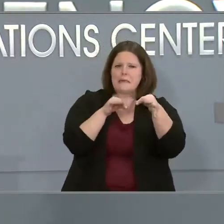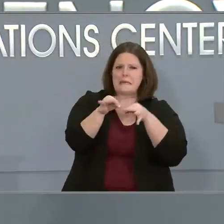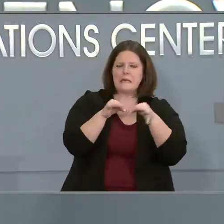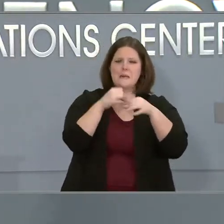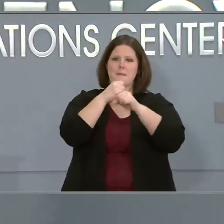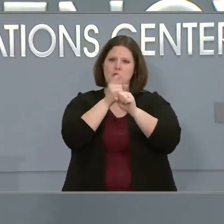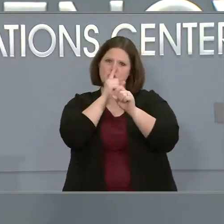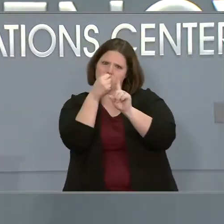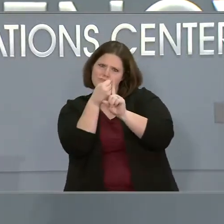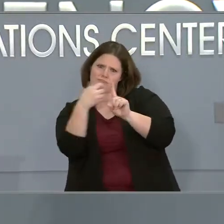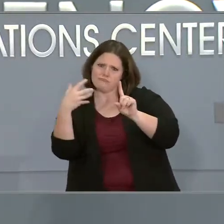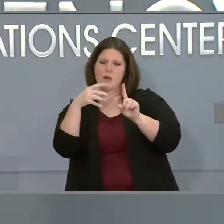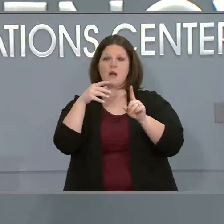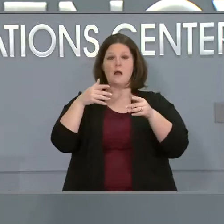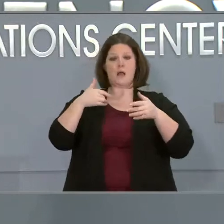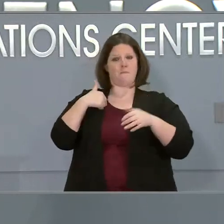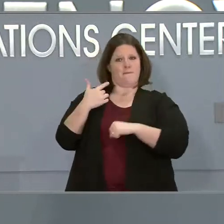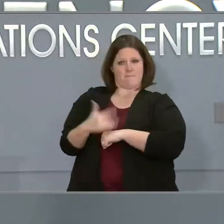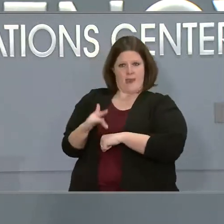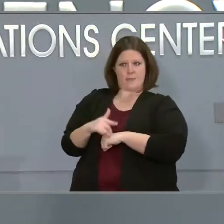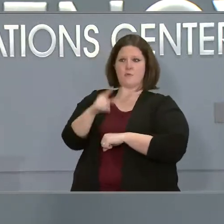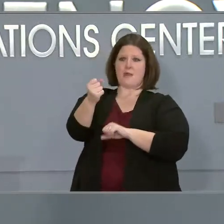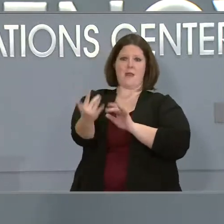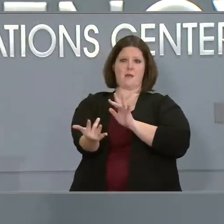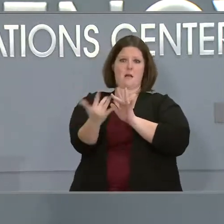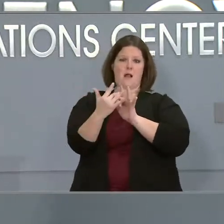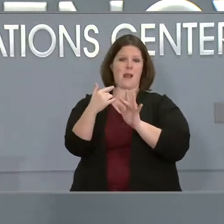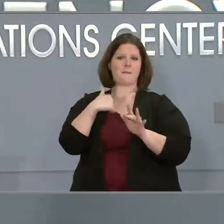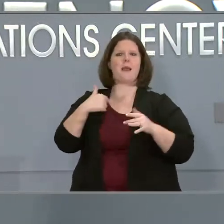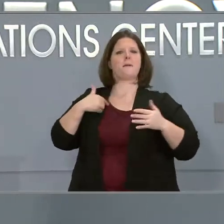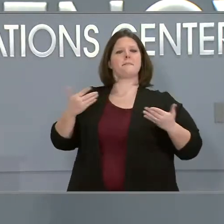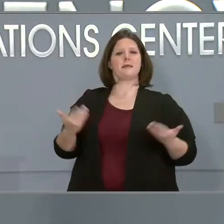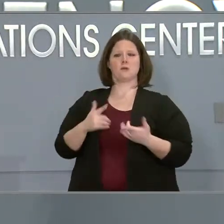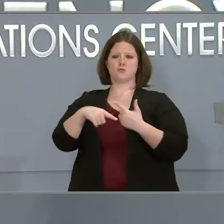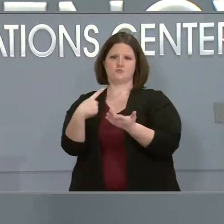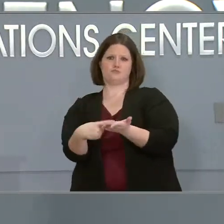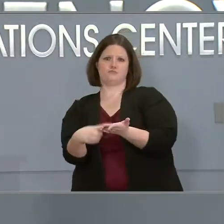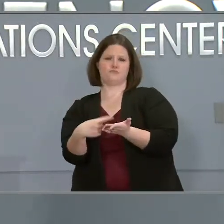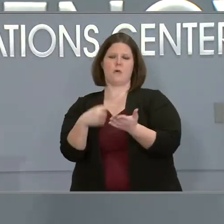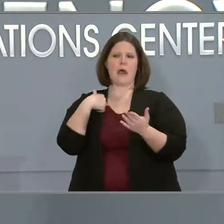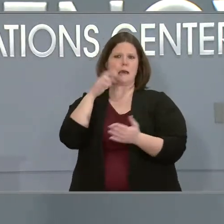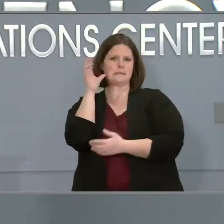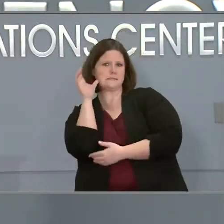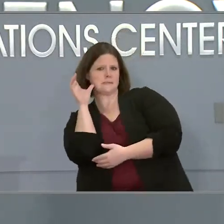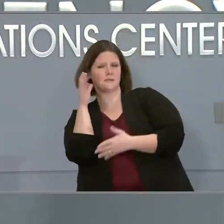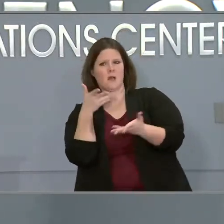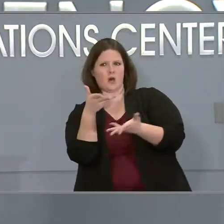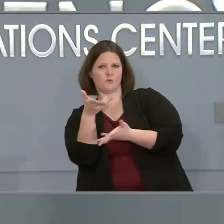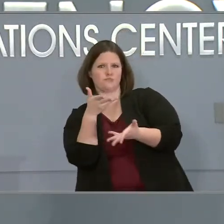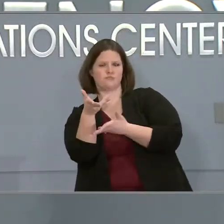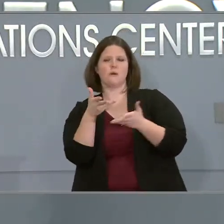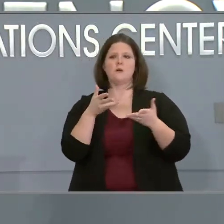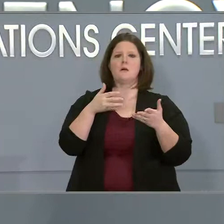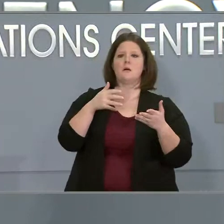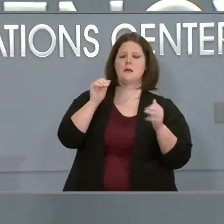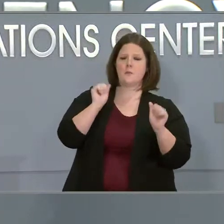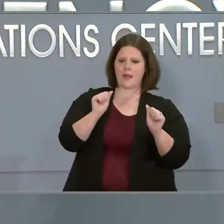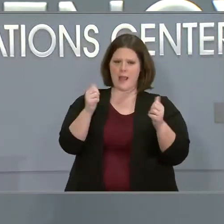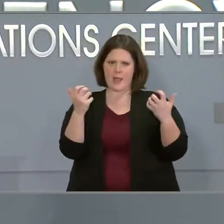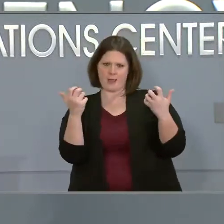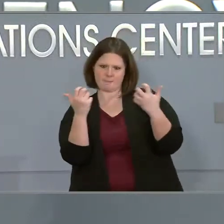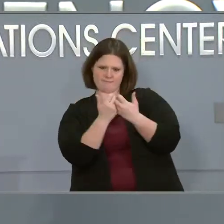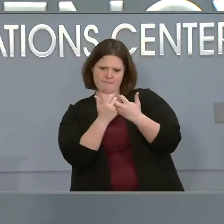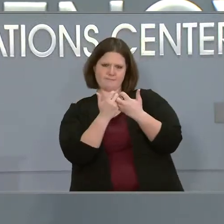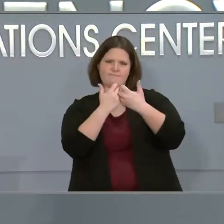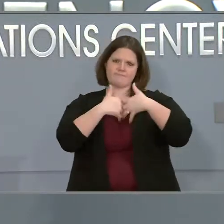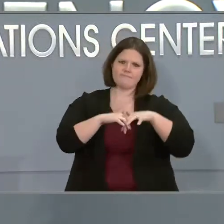can reach me, that we can be in dialogue, that I can hear their concerns, and that we can find a place where we can move